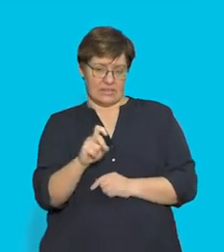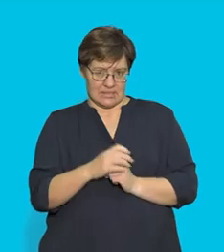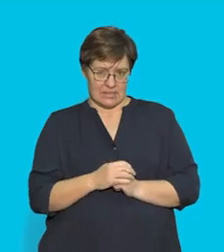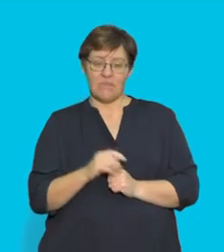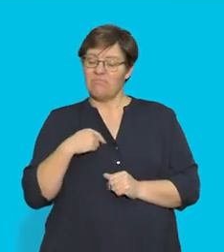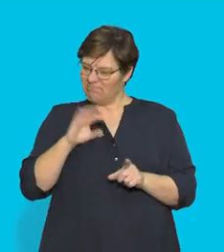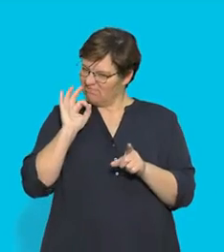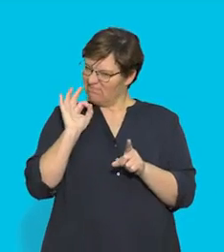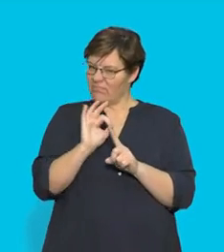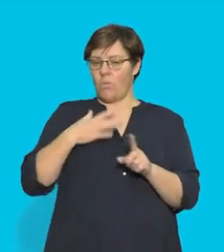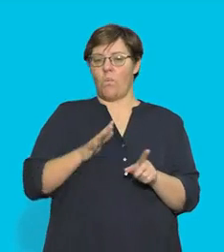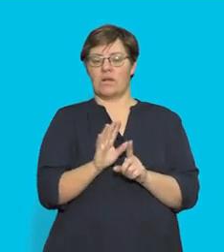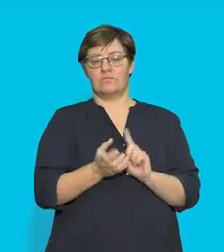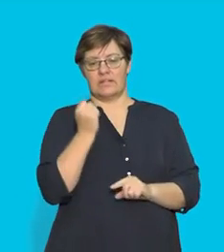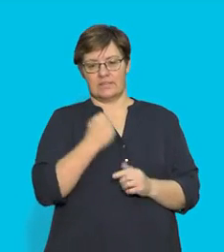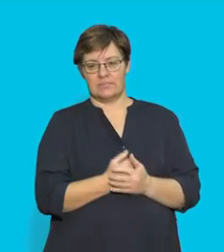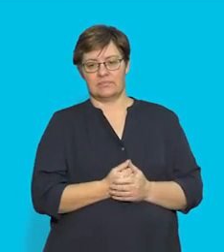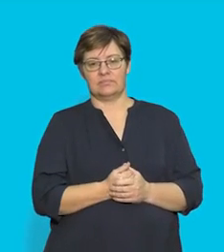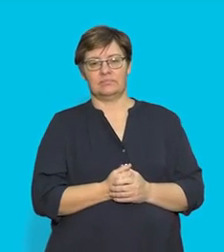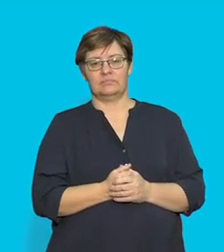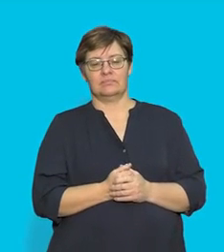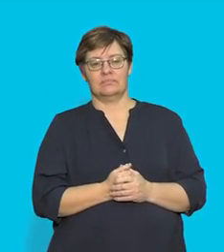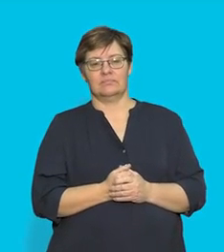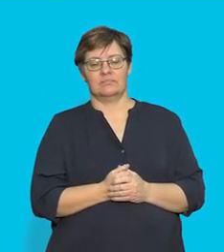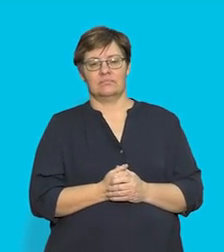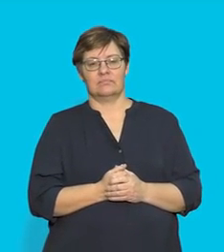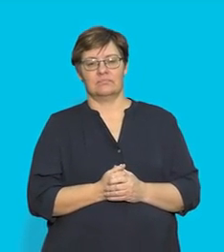that's exactly what they asked us to find.